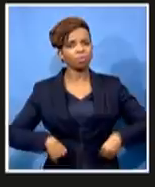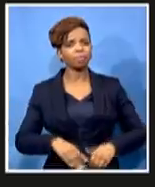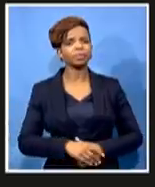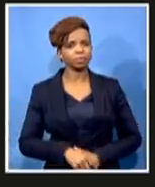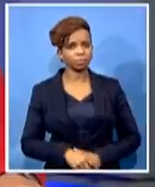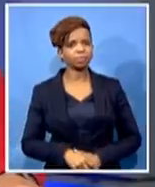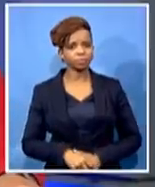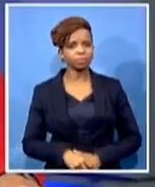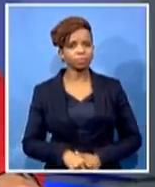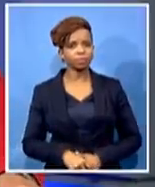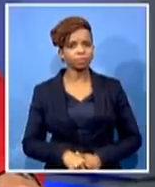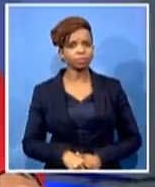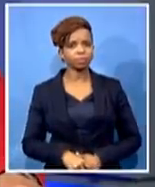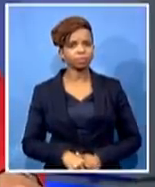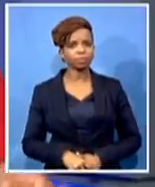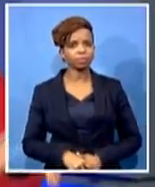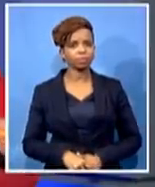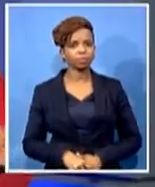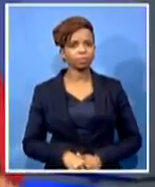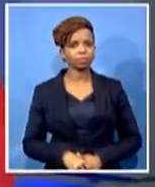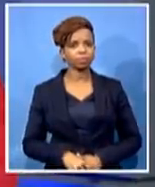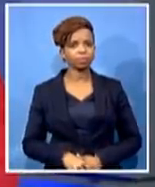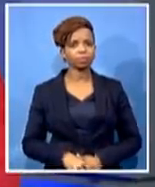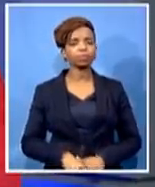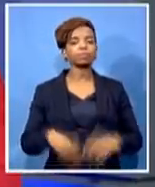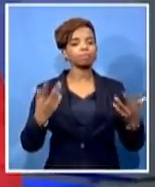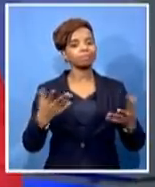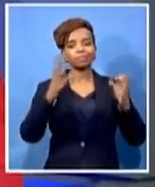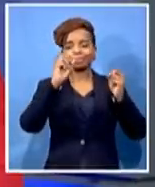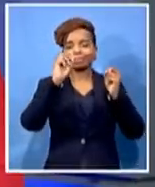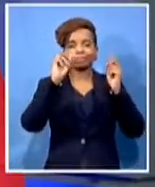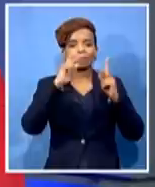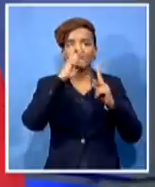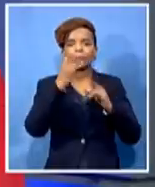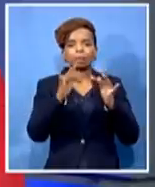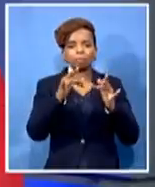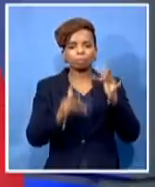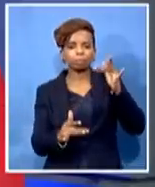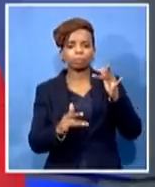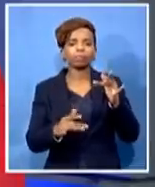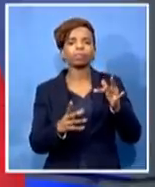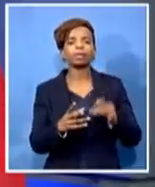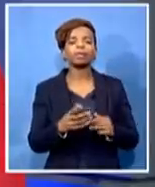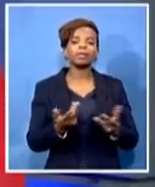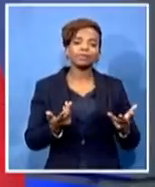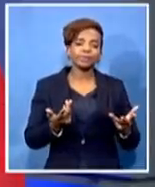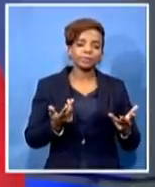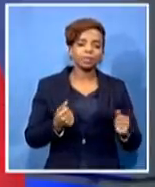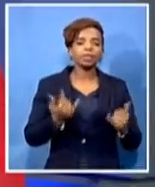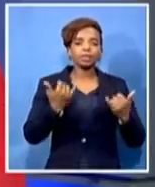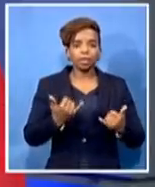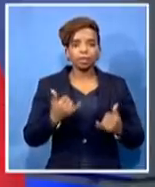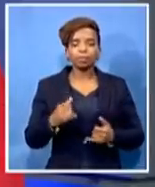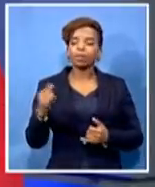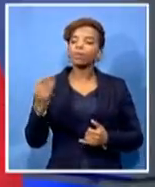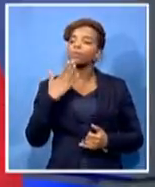All right, we seem to have lost that line, but let's bring in now Professor Lesiba Tefu. Professor Tefu,